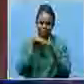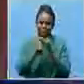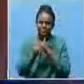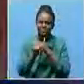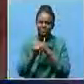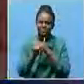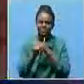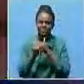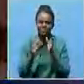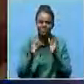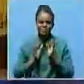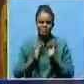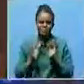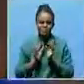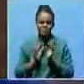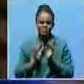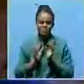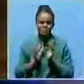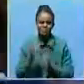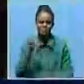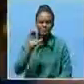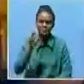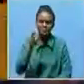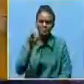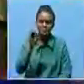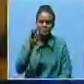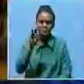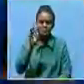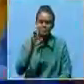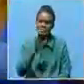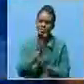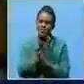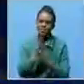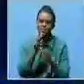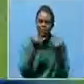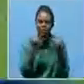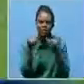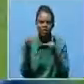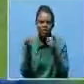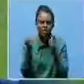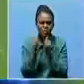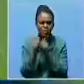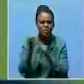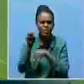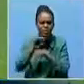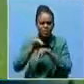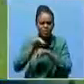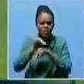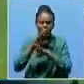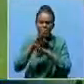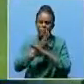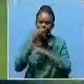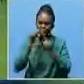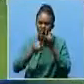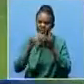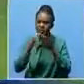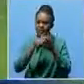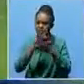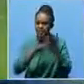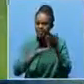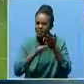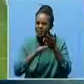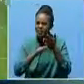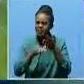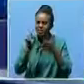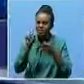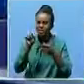goalminder Mwenya Chiwe. Zambia's next fixture is against Mauritania before concluding the fixture away to